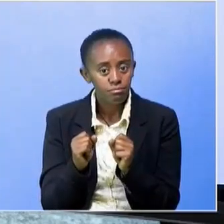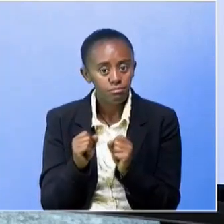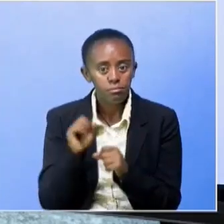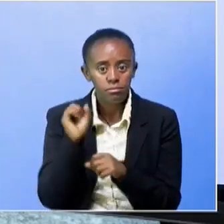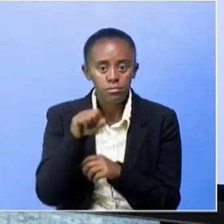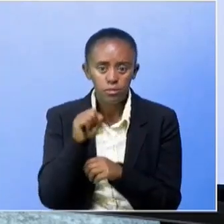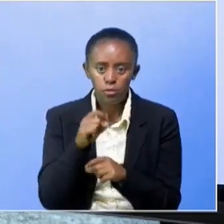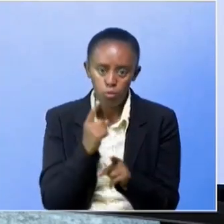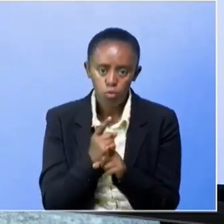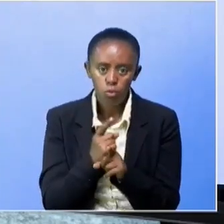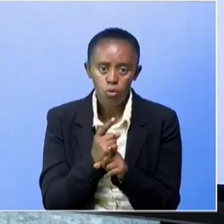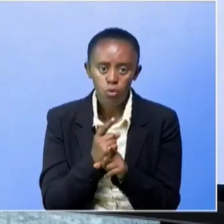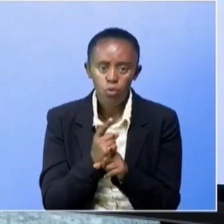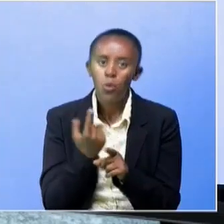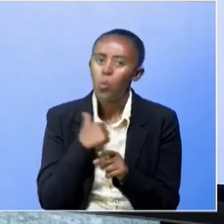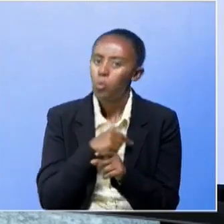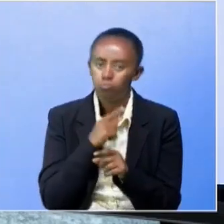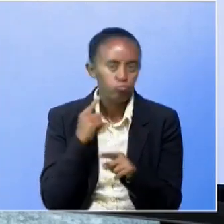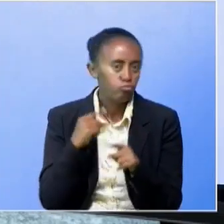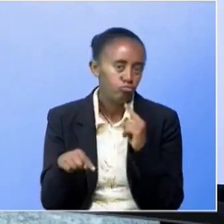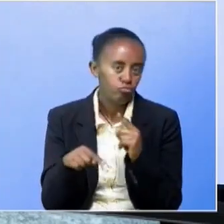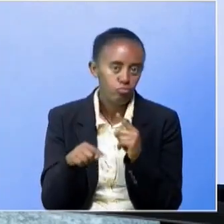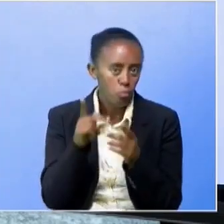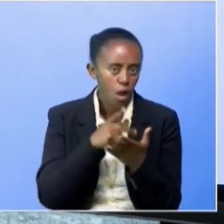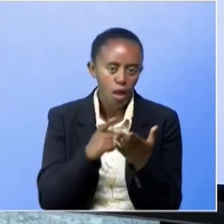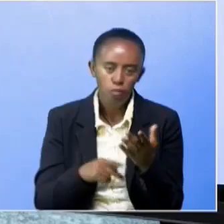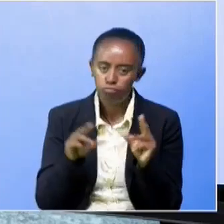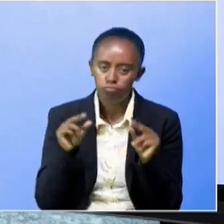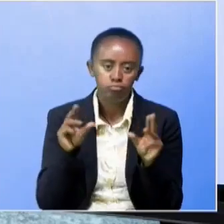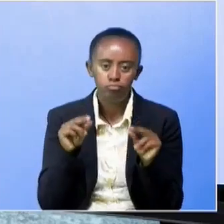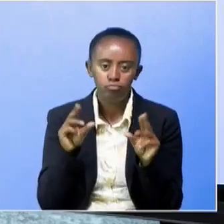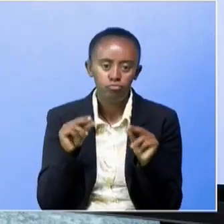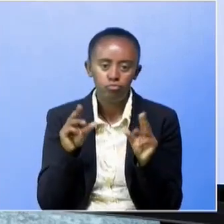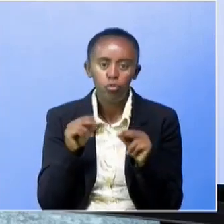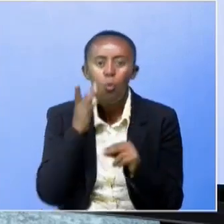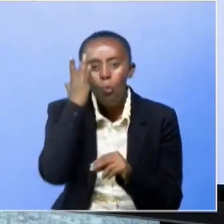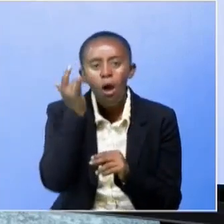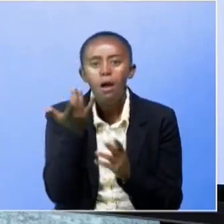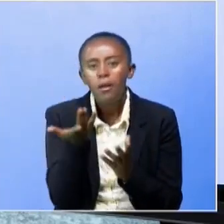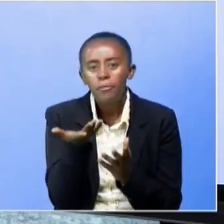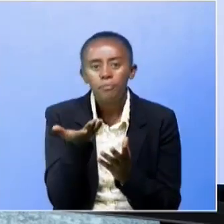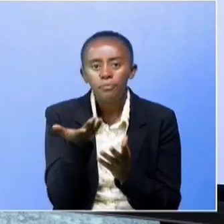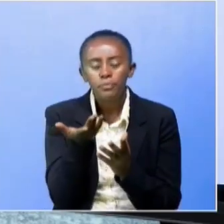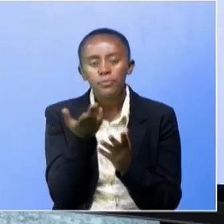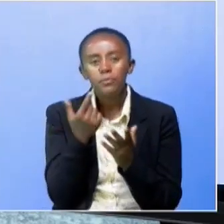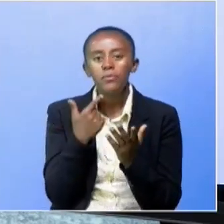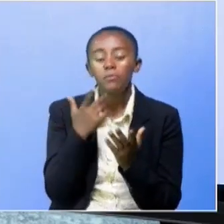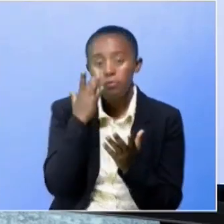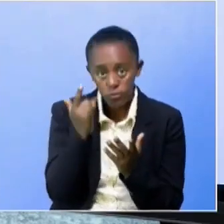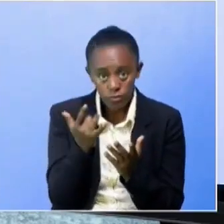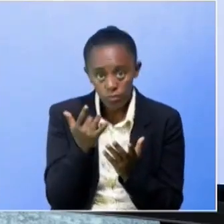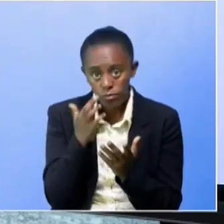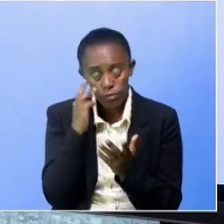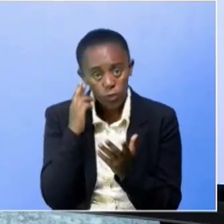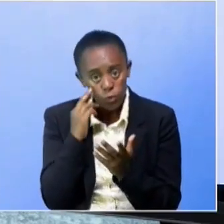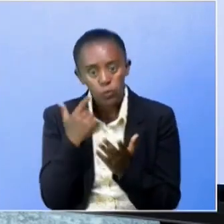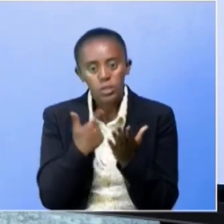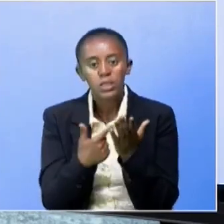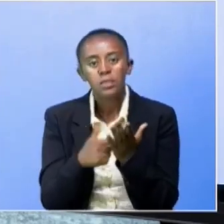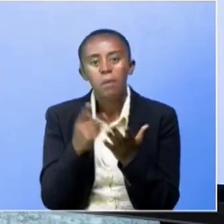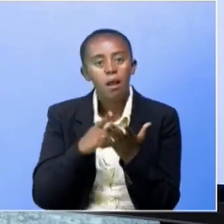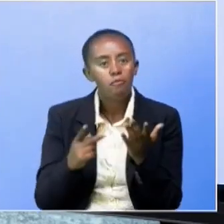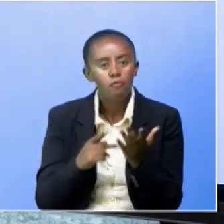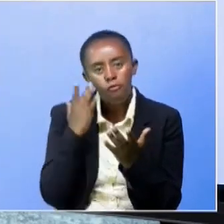Yes, you're correct. We cannot say this is a paragraph. Why? Why can we not say that this is a